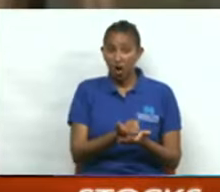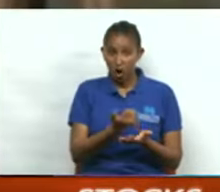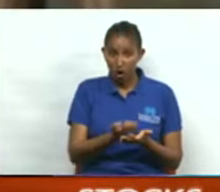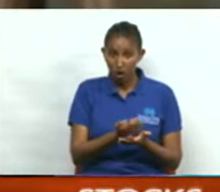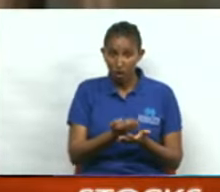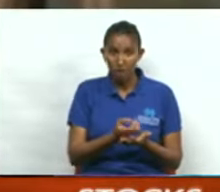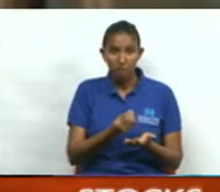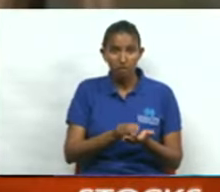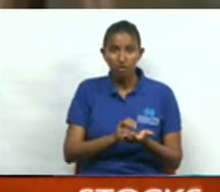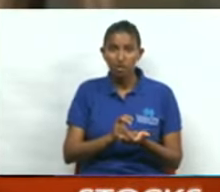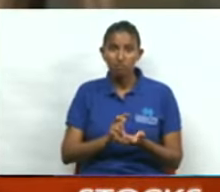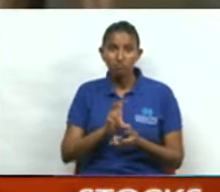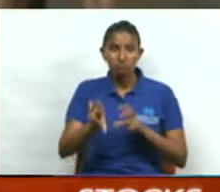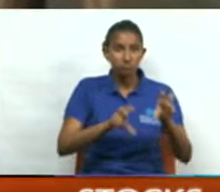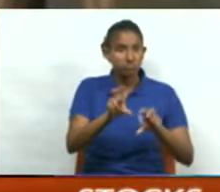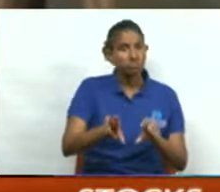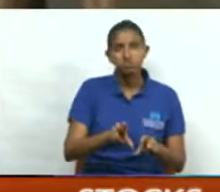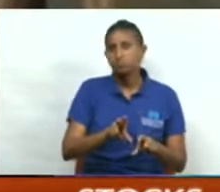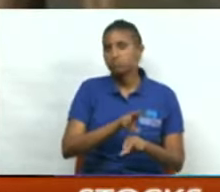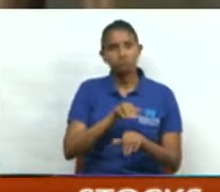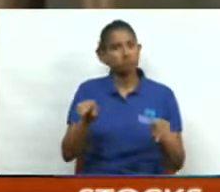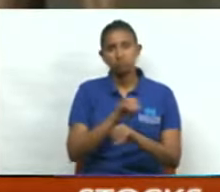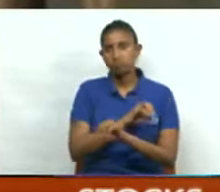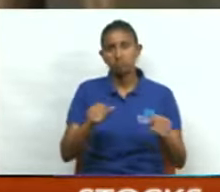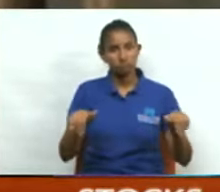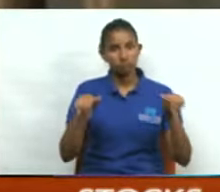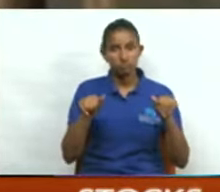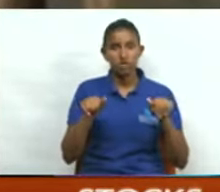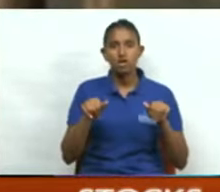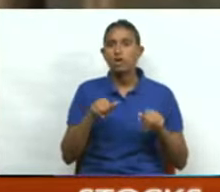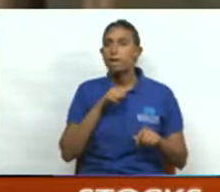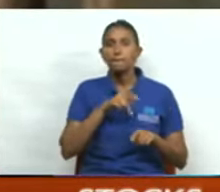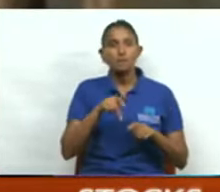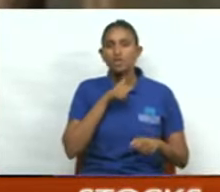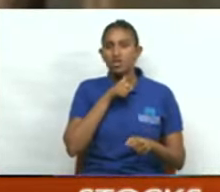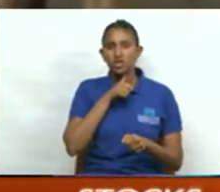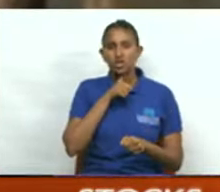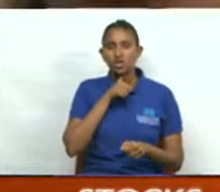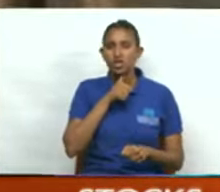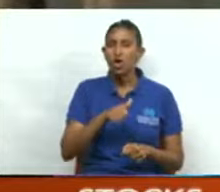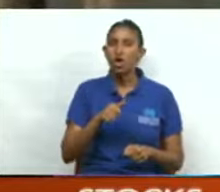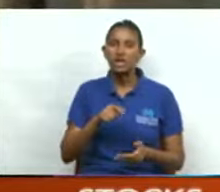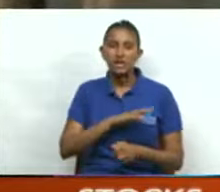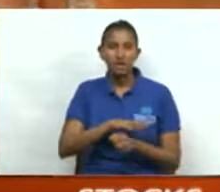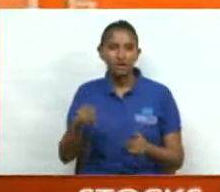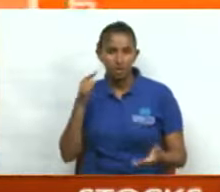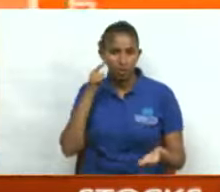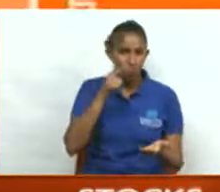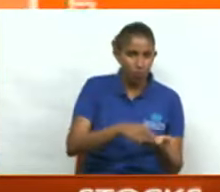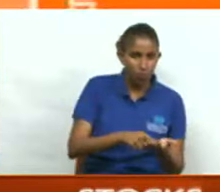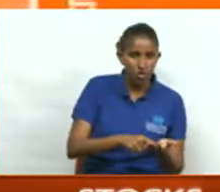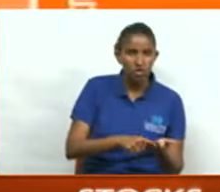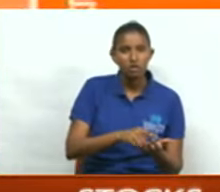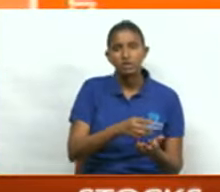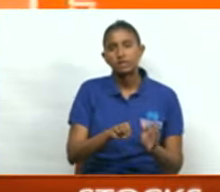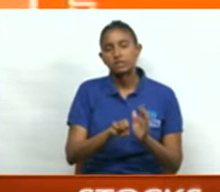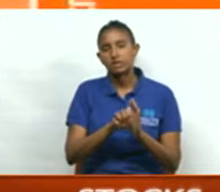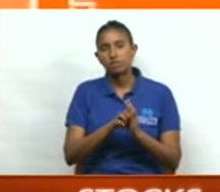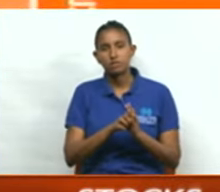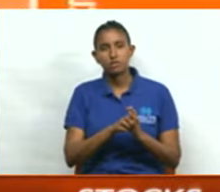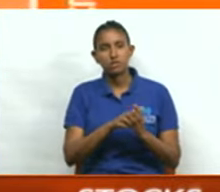Trinidad and Tobago have not been paying sufficient attention to in terms of what I read in the newspapers, in terms of a